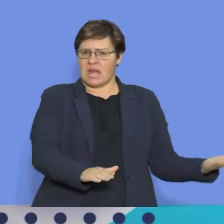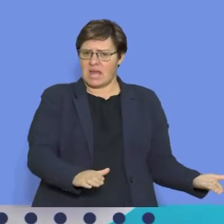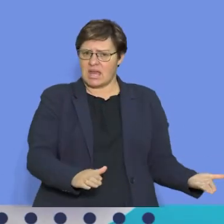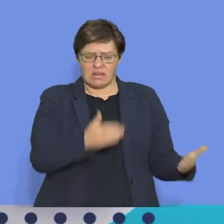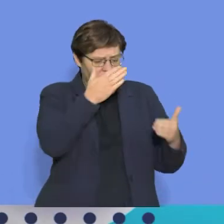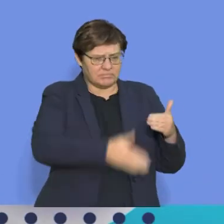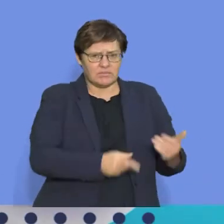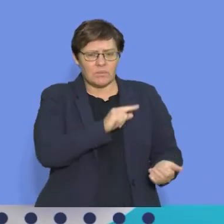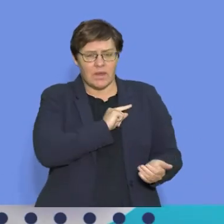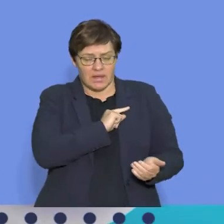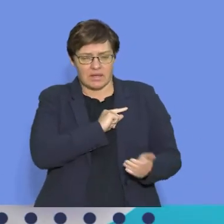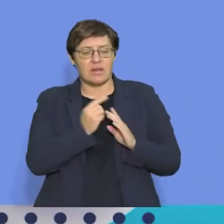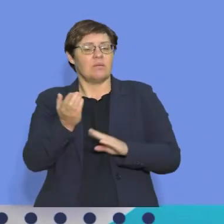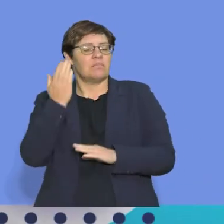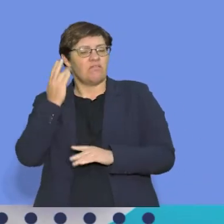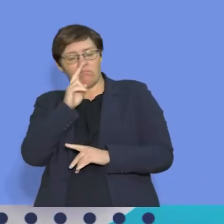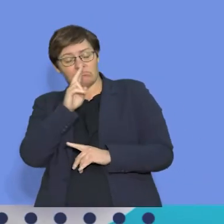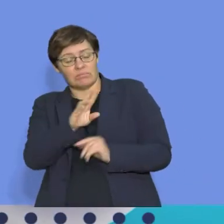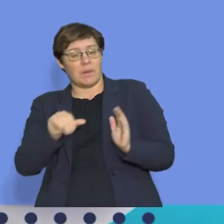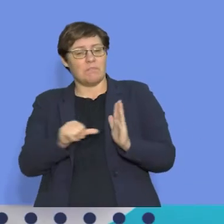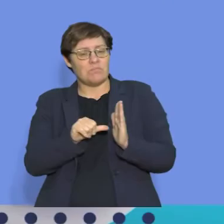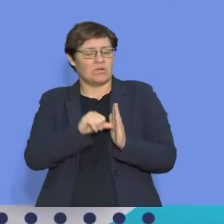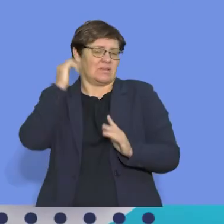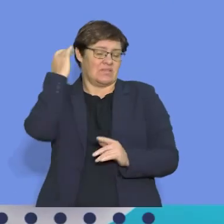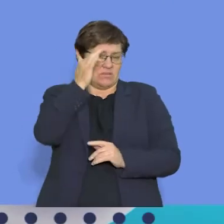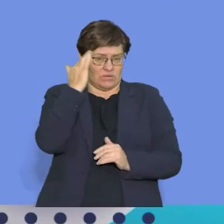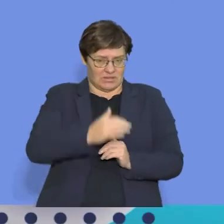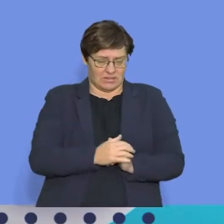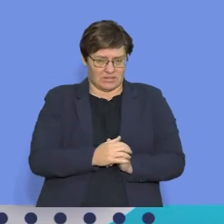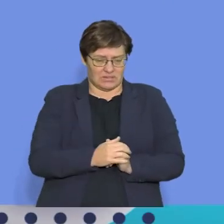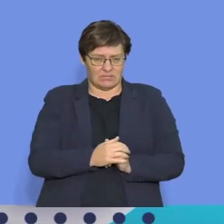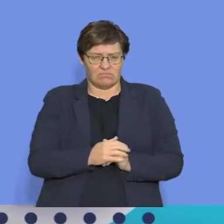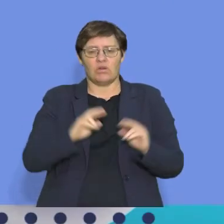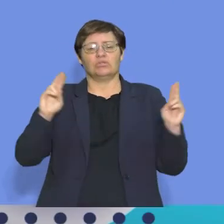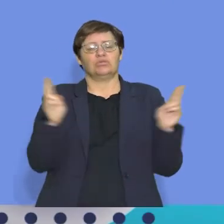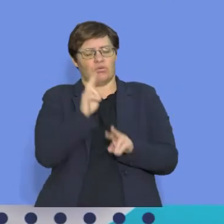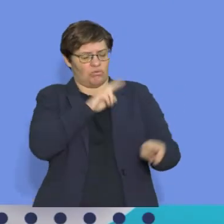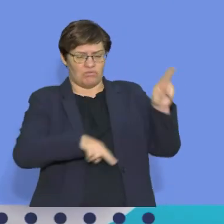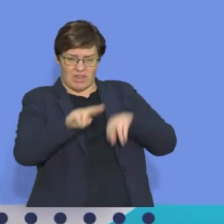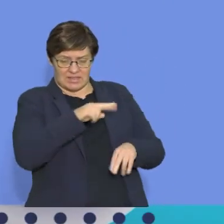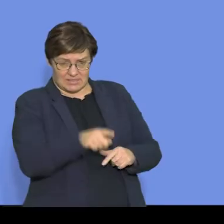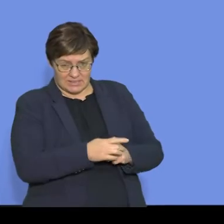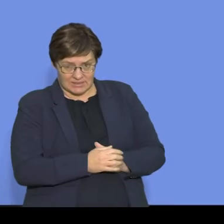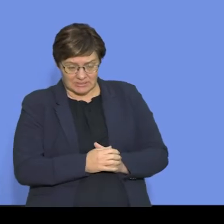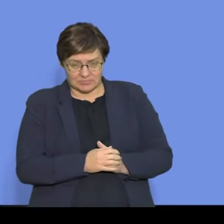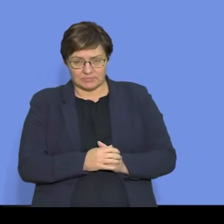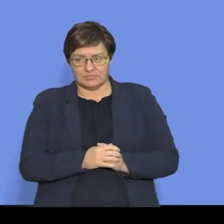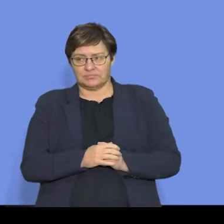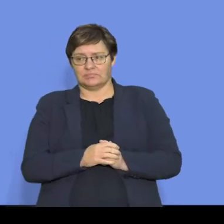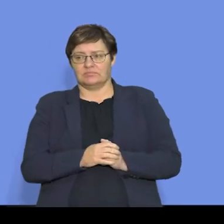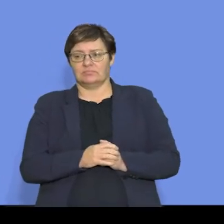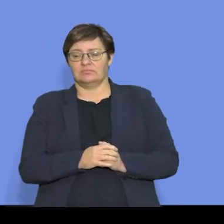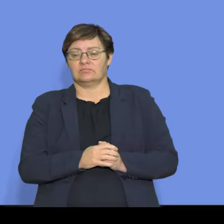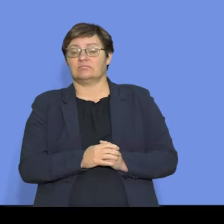in a previous lesson, we looked at some of the most important theories, and I'm just going to briefly revise them for you.